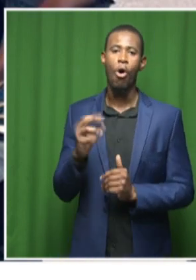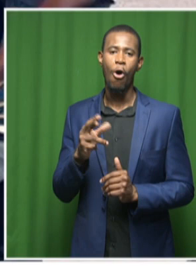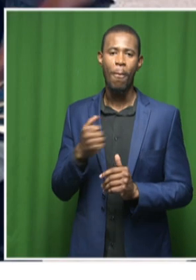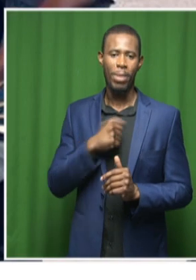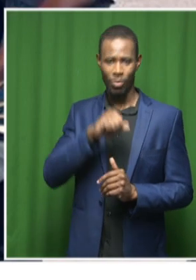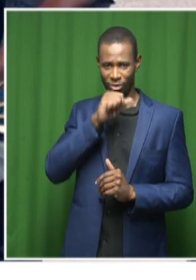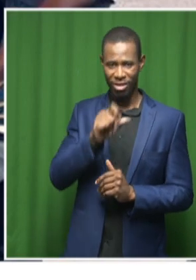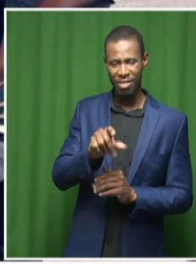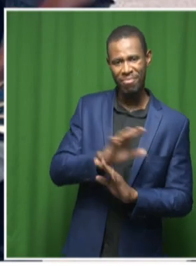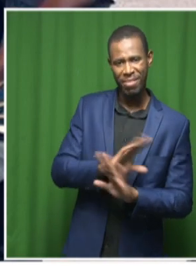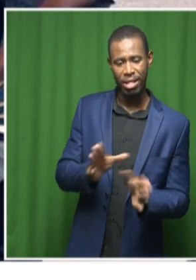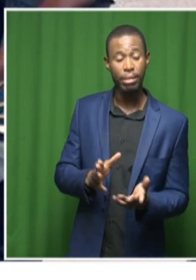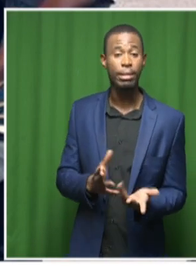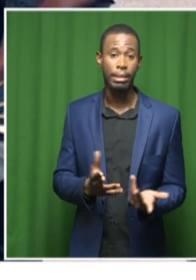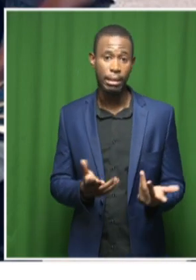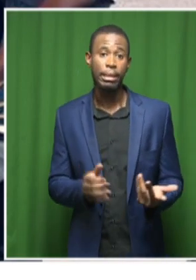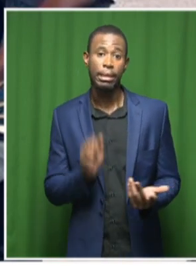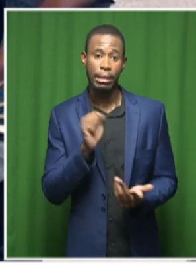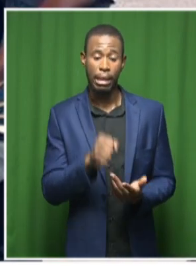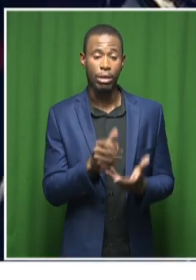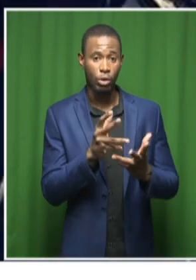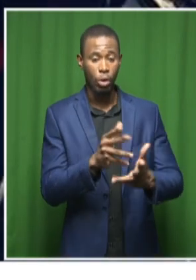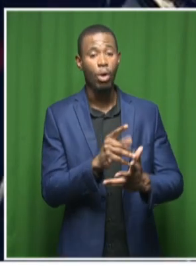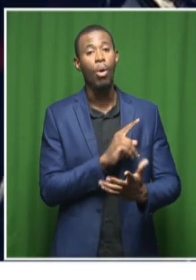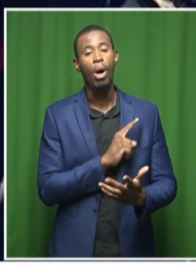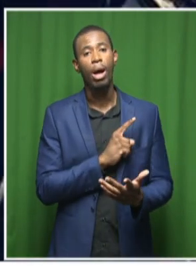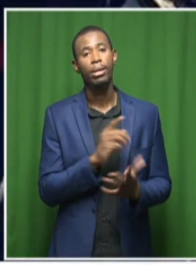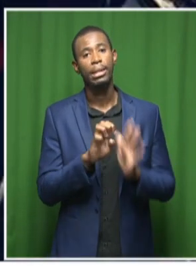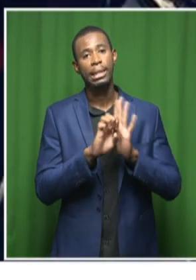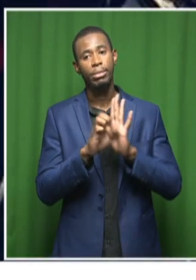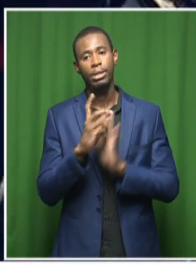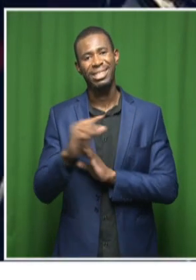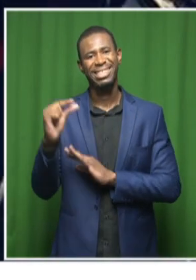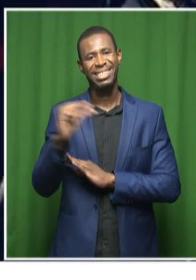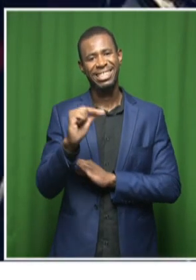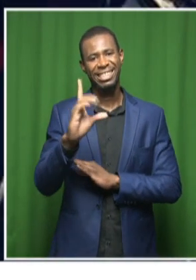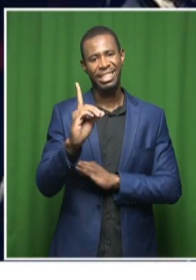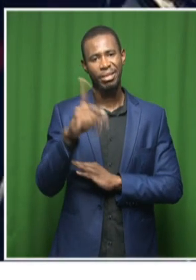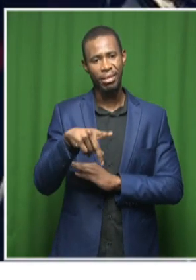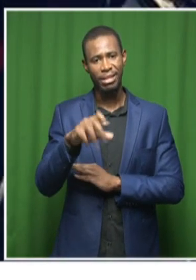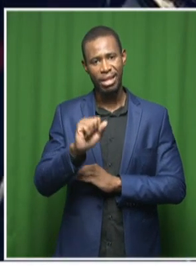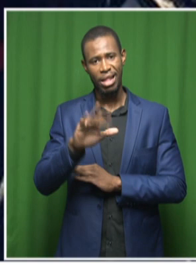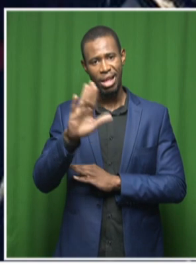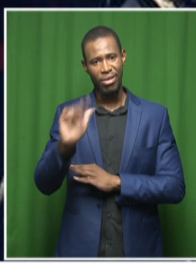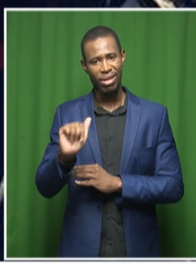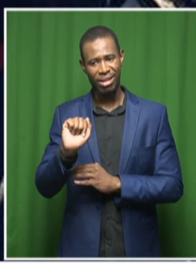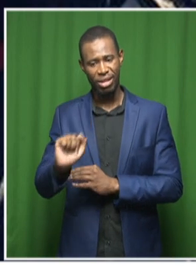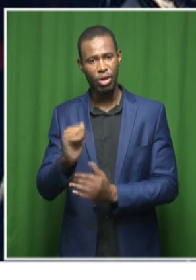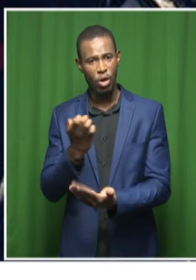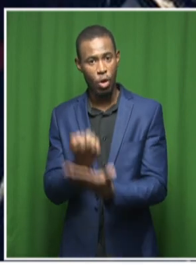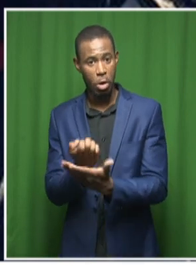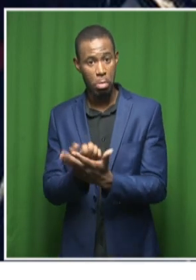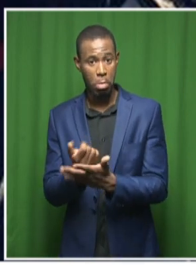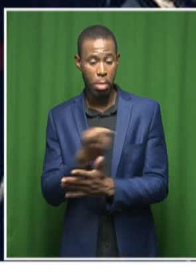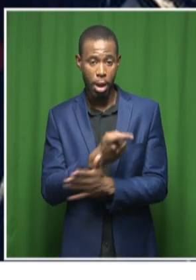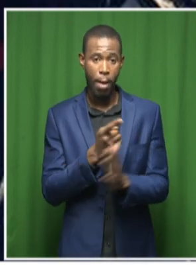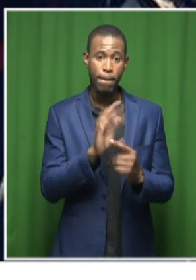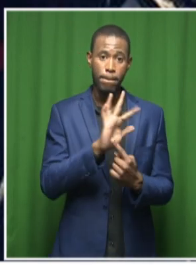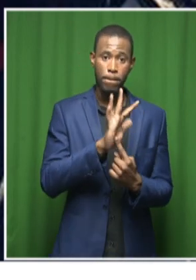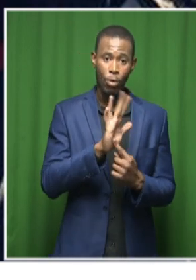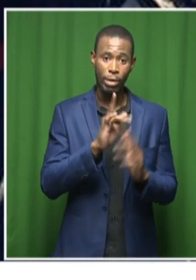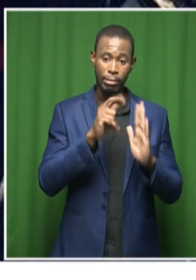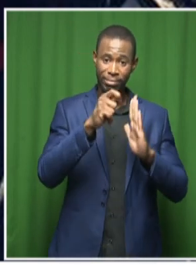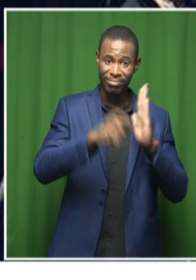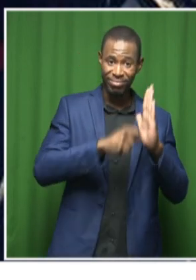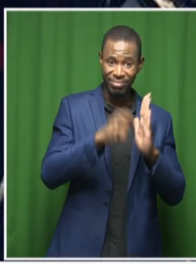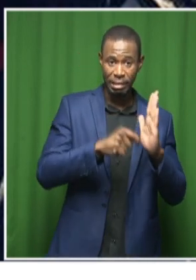the careers that, you know, even when you look at the GDP, you know, it's like it's one of those, you know, sectors that, you know, has always been looked at it